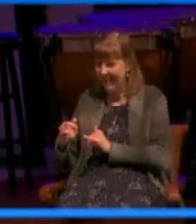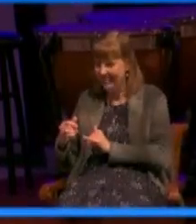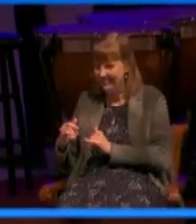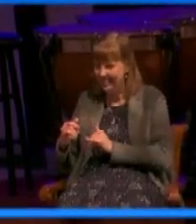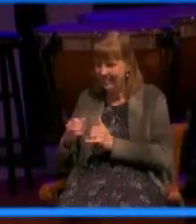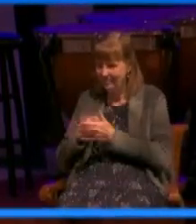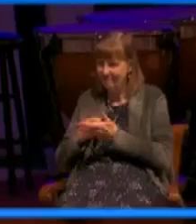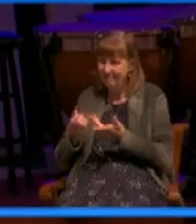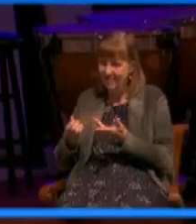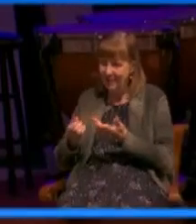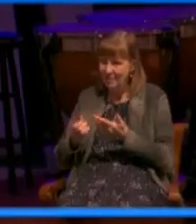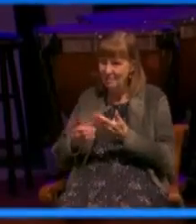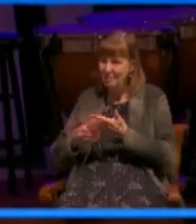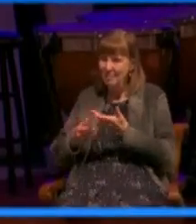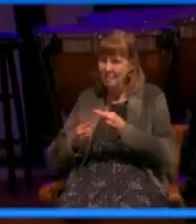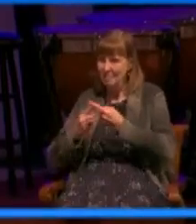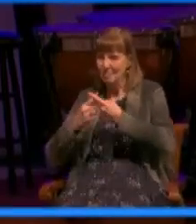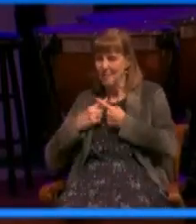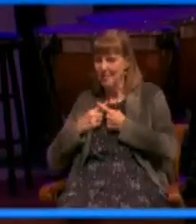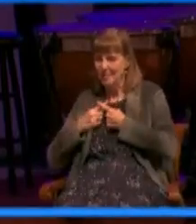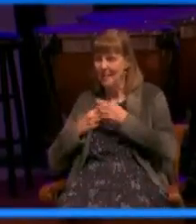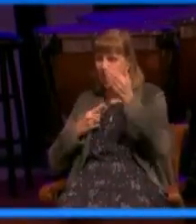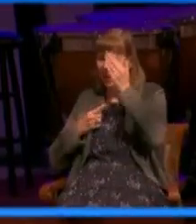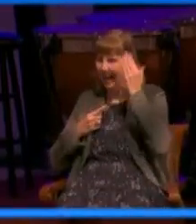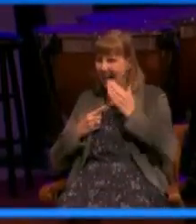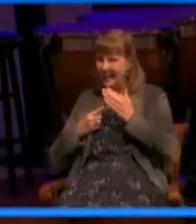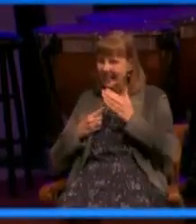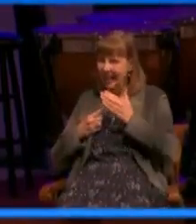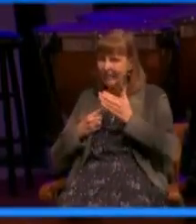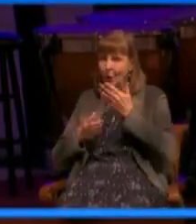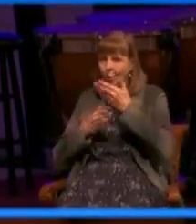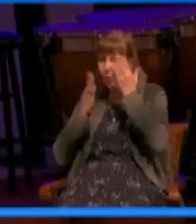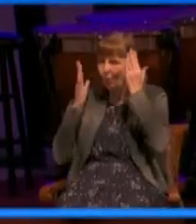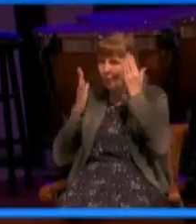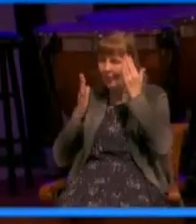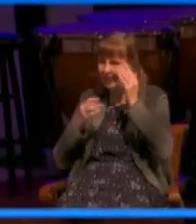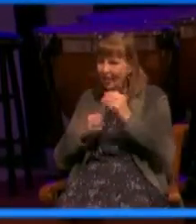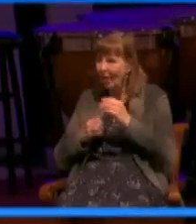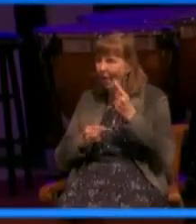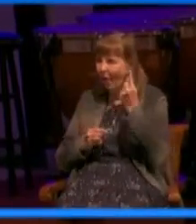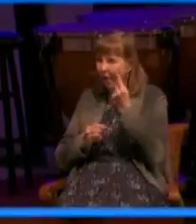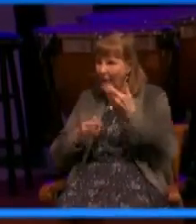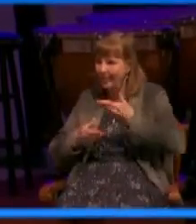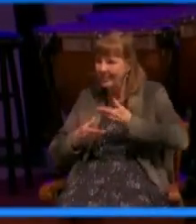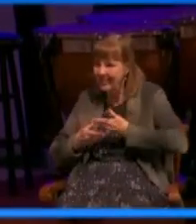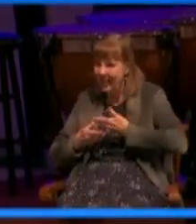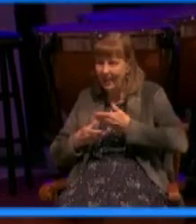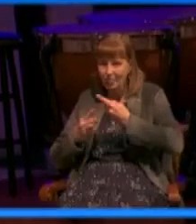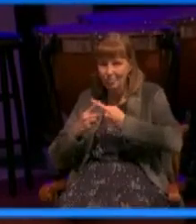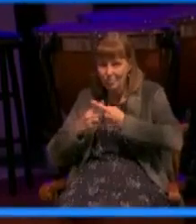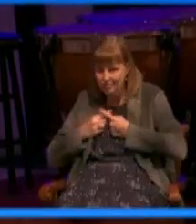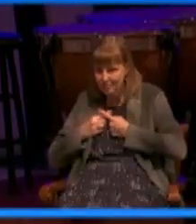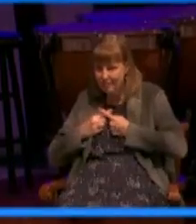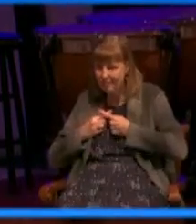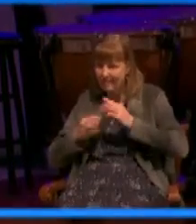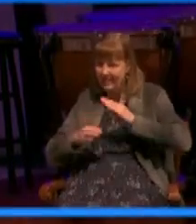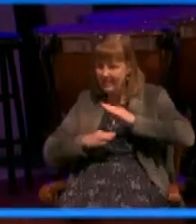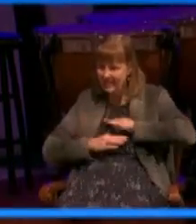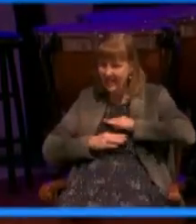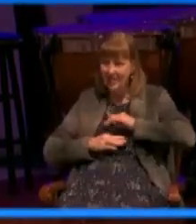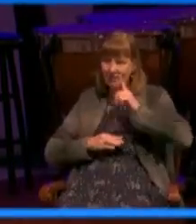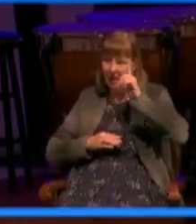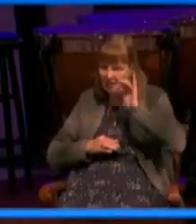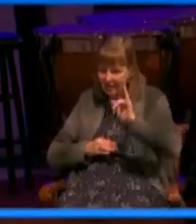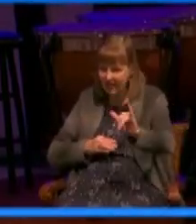be a promise that will be fulfilled and you move on. It is always fulfilled for all of eternity in the Lord Jesus